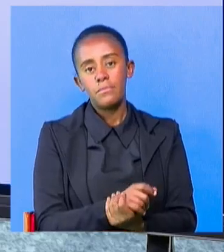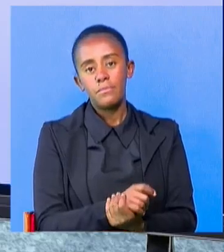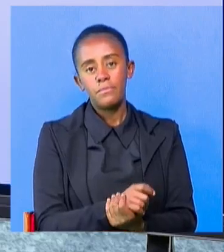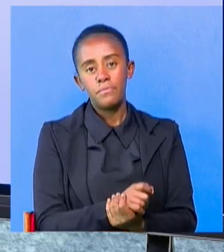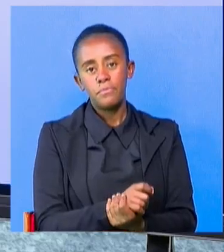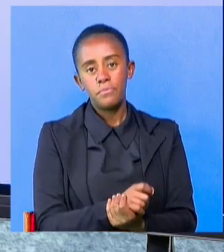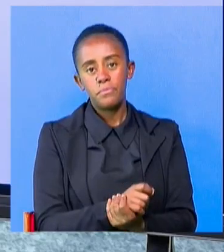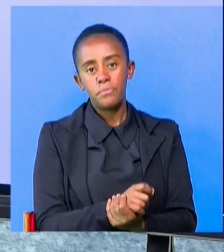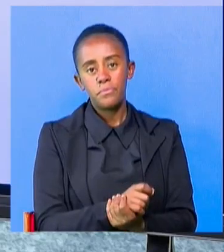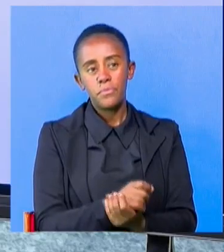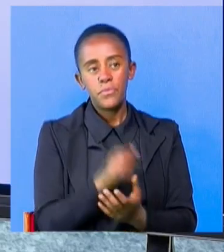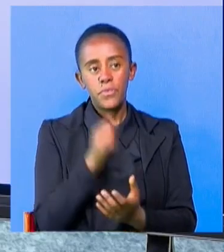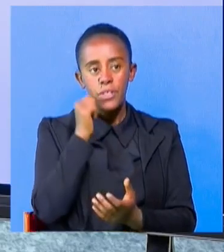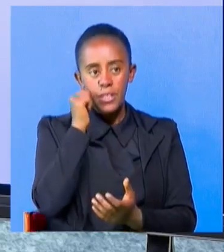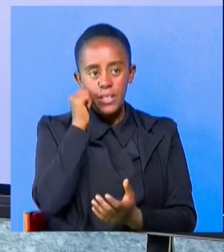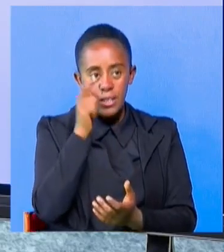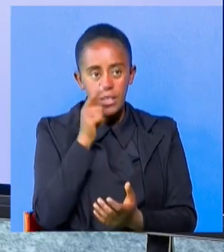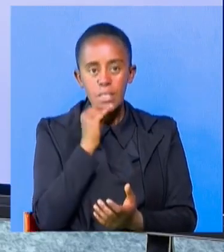he is,